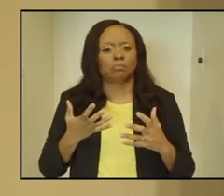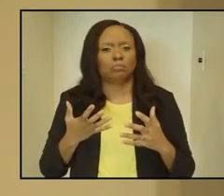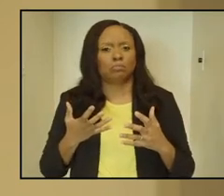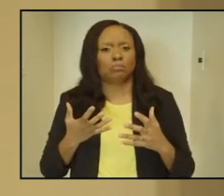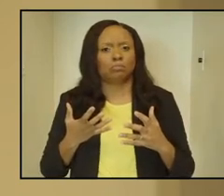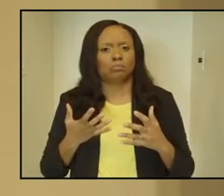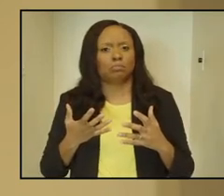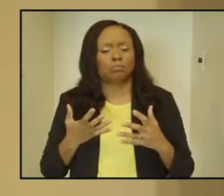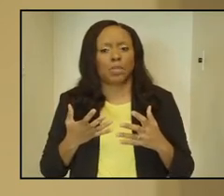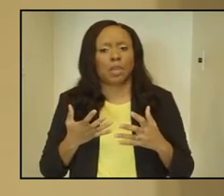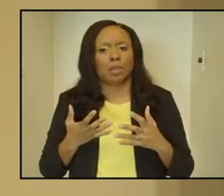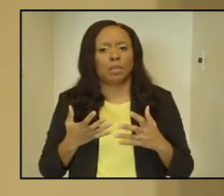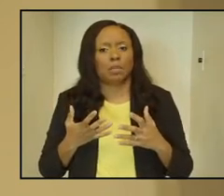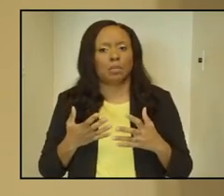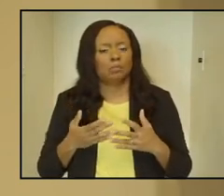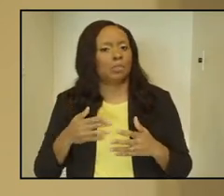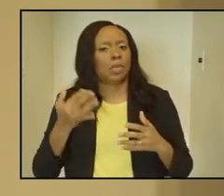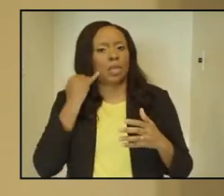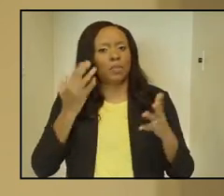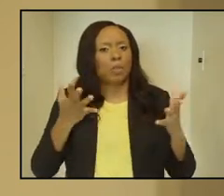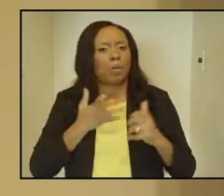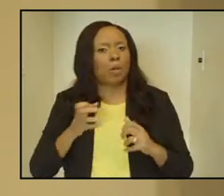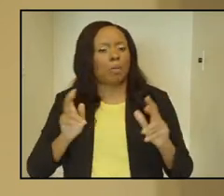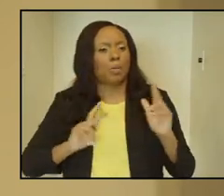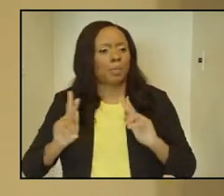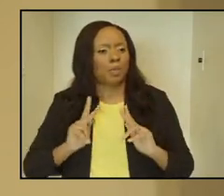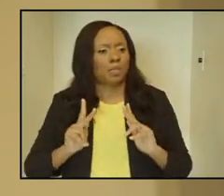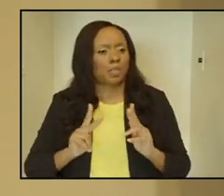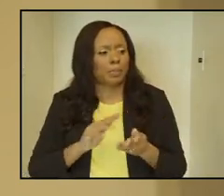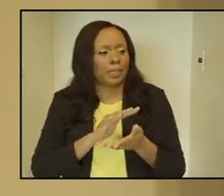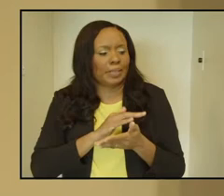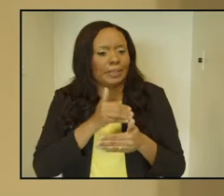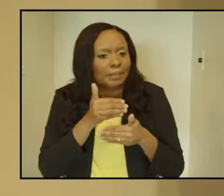simple, but it is